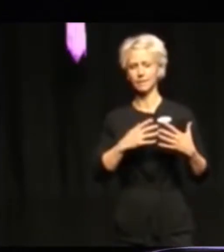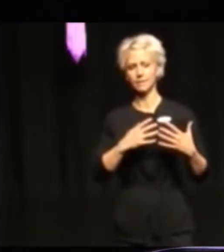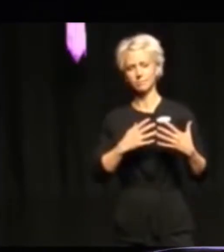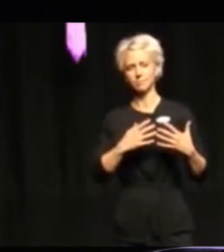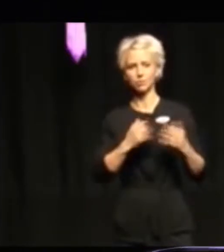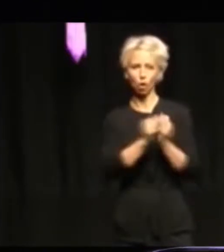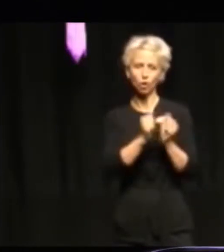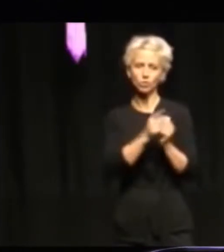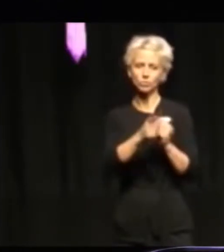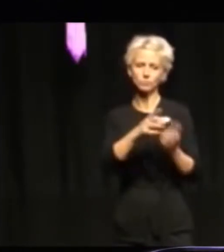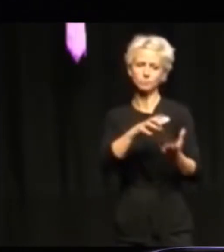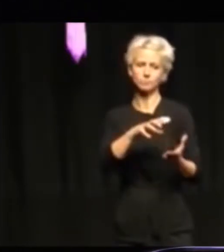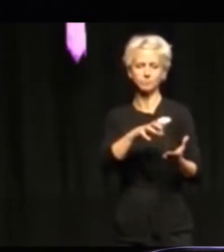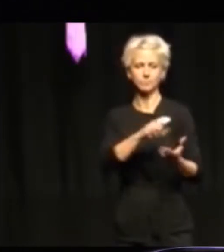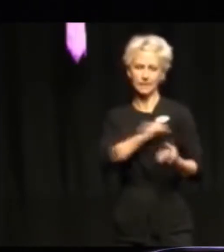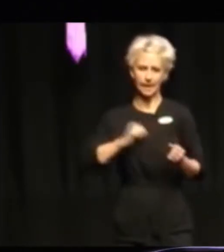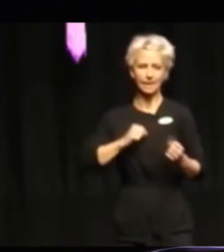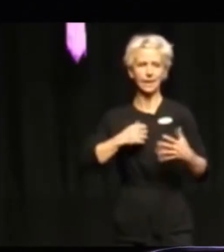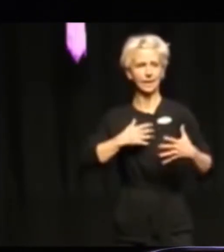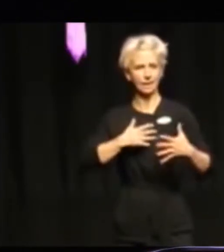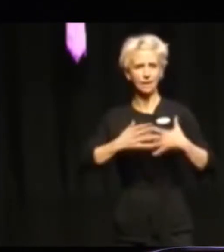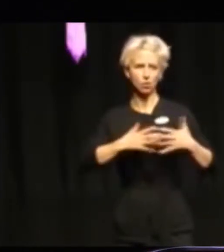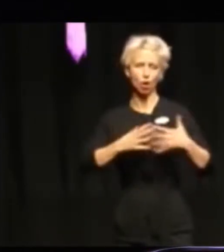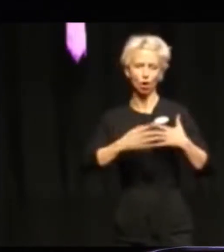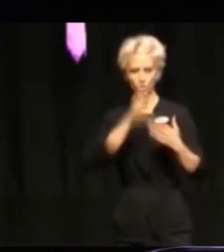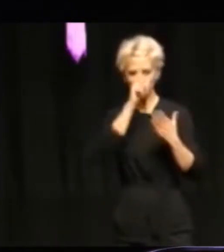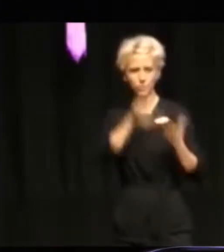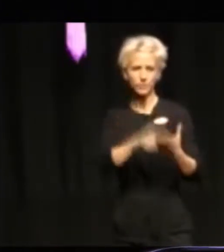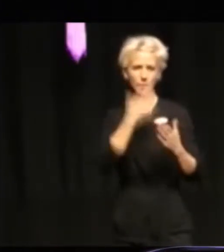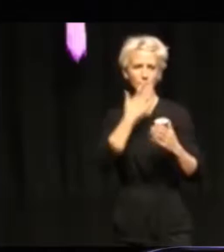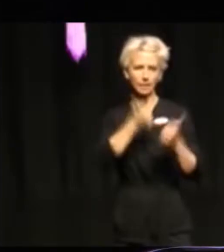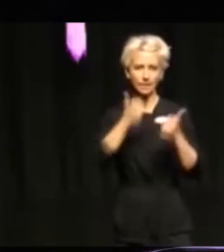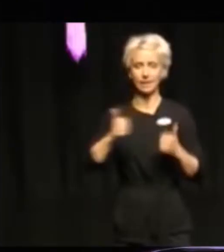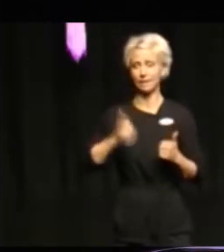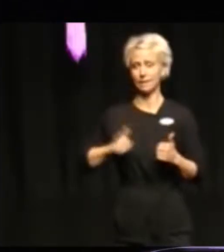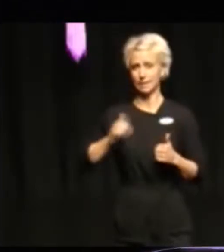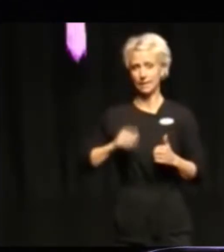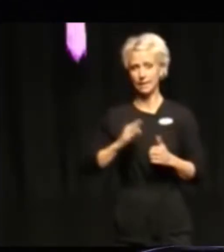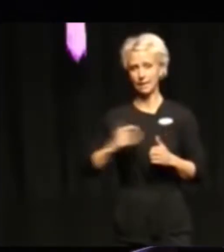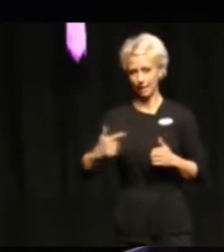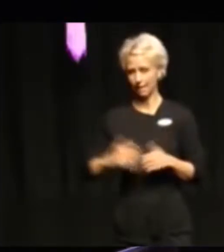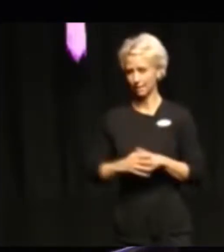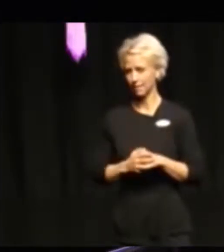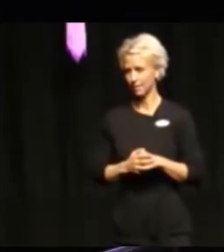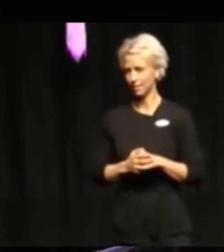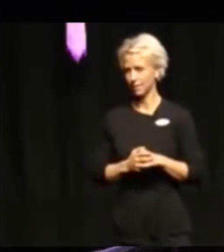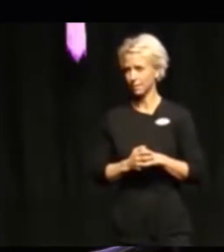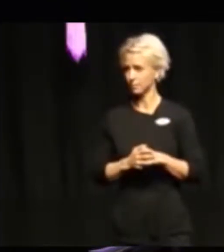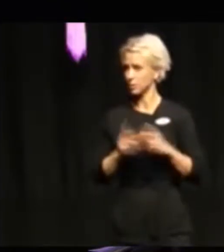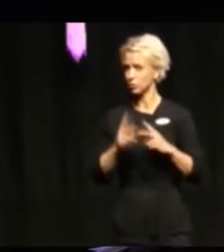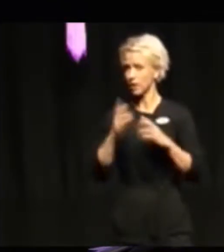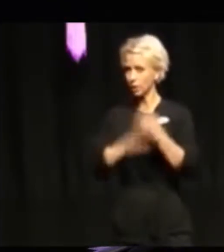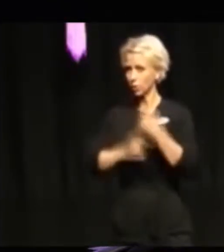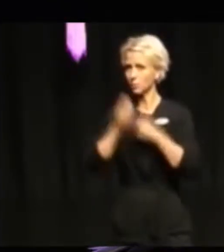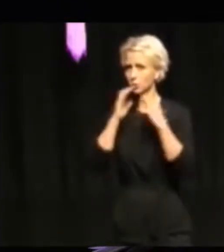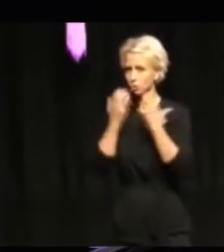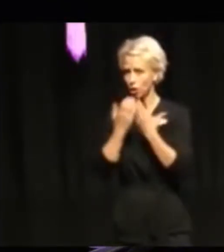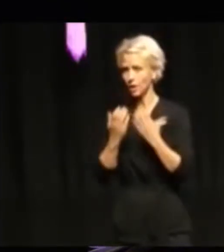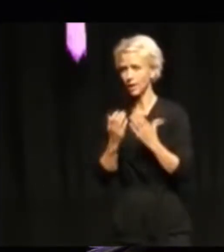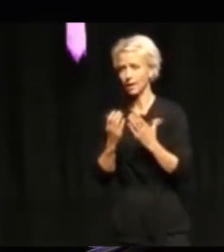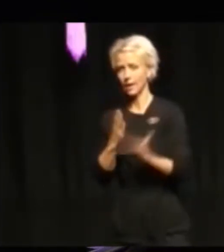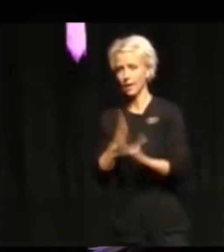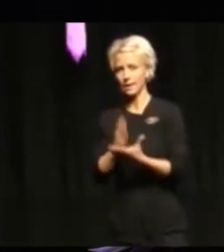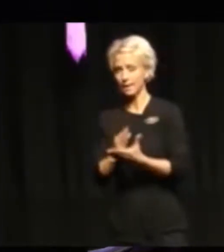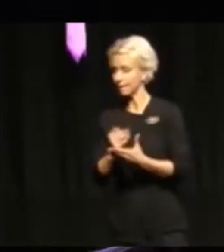violation of the treaty. And you've actually seen that play out in some domestic courts that include economic social rights in their